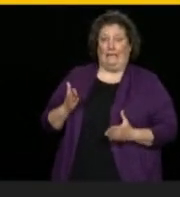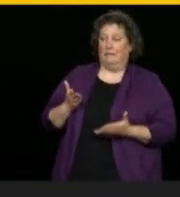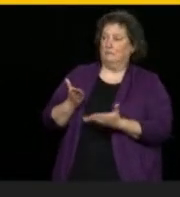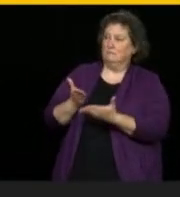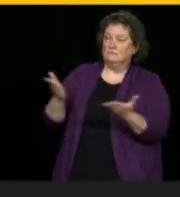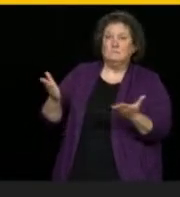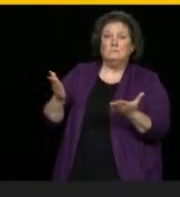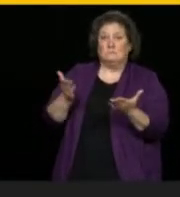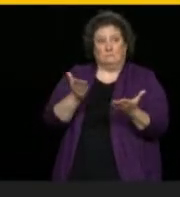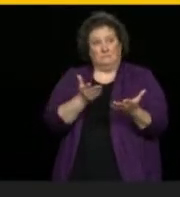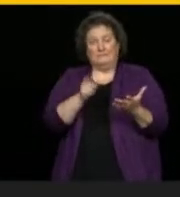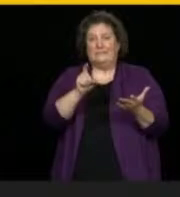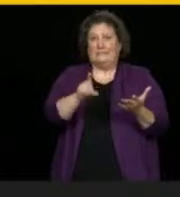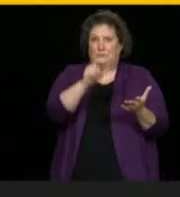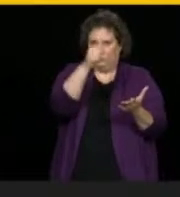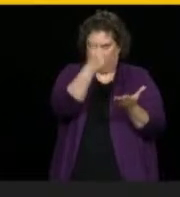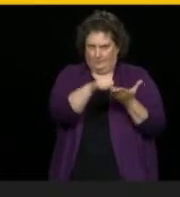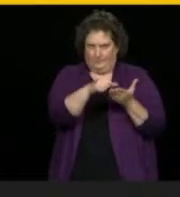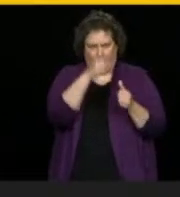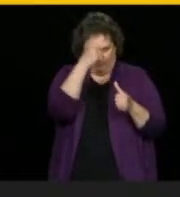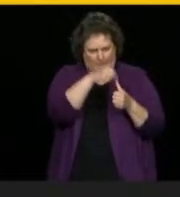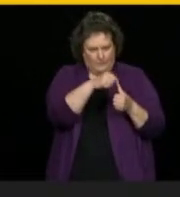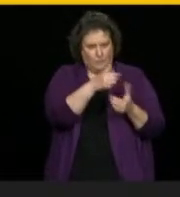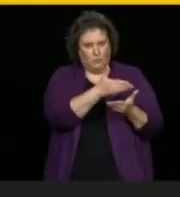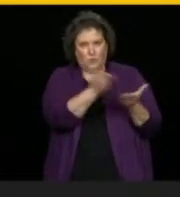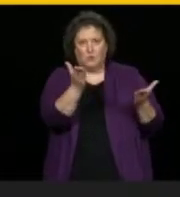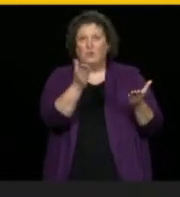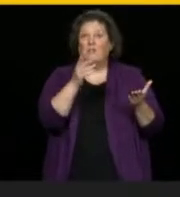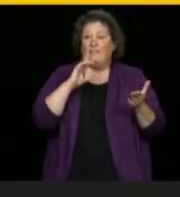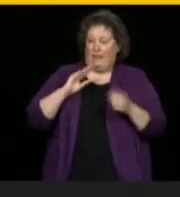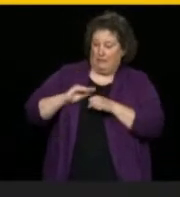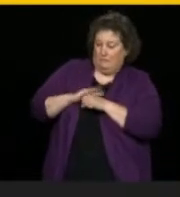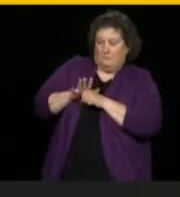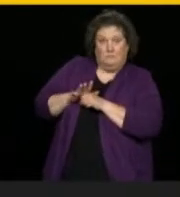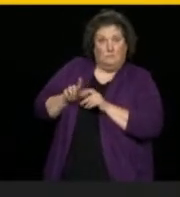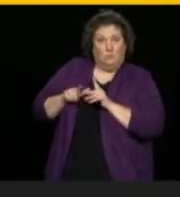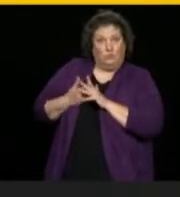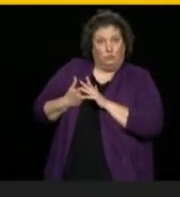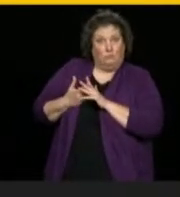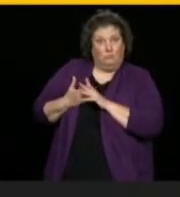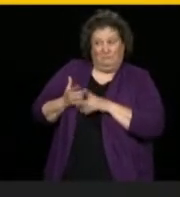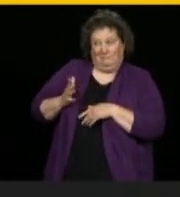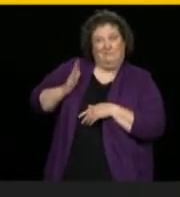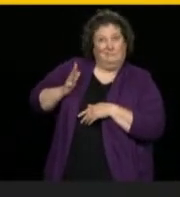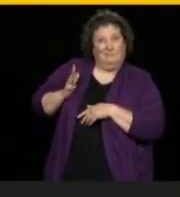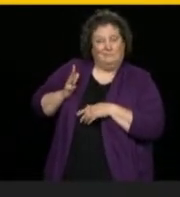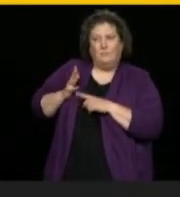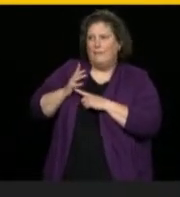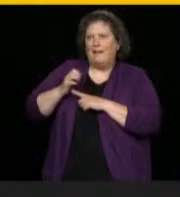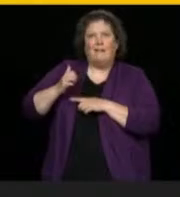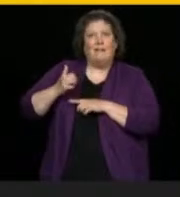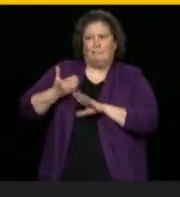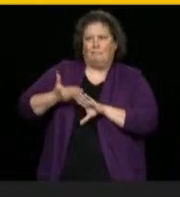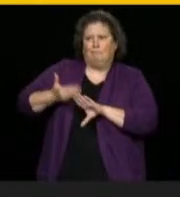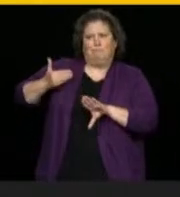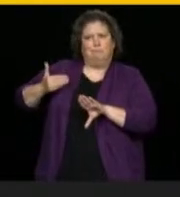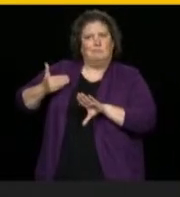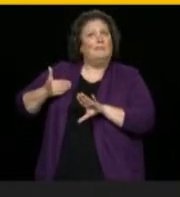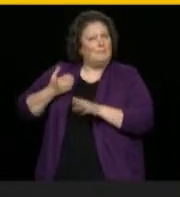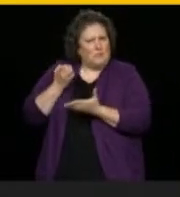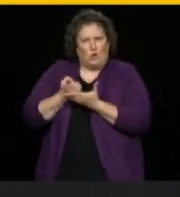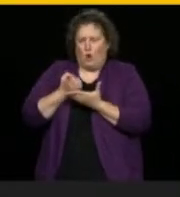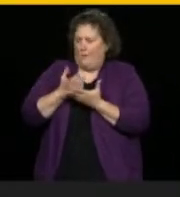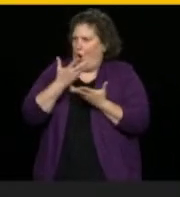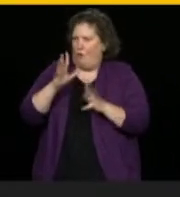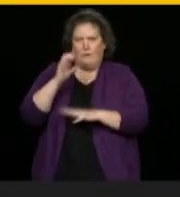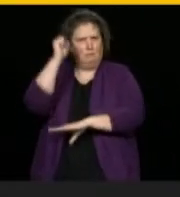position fiscale came que into this beaucoup de nos pandemic alliés. On avait better le plus placed bas than a taux lot de of our dette, allies. par rapport à notre We PIB had de the